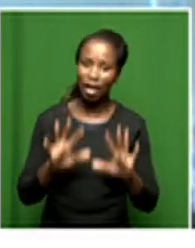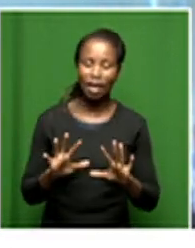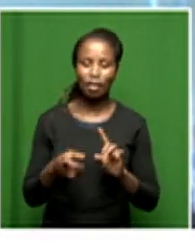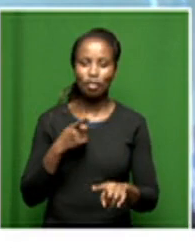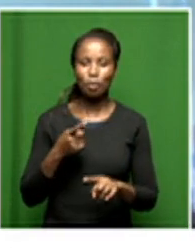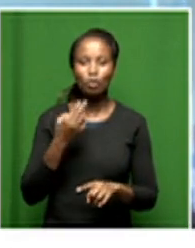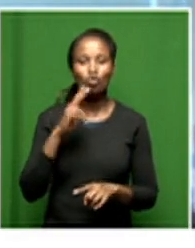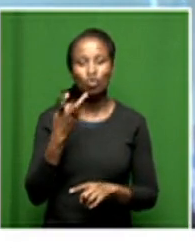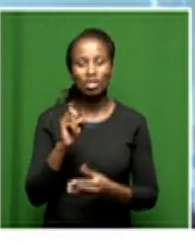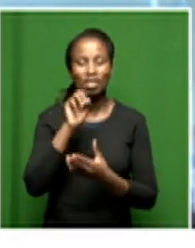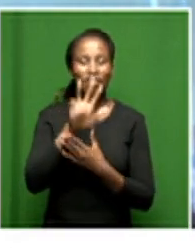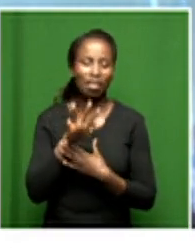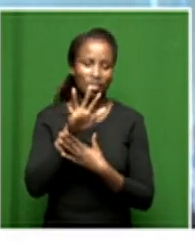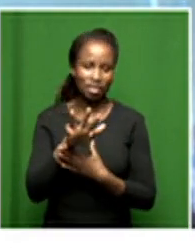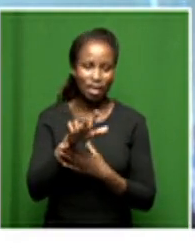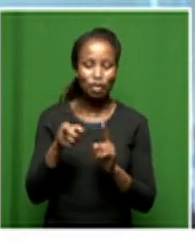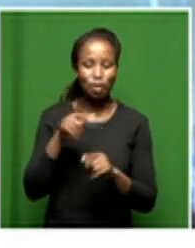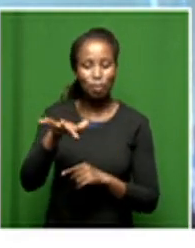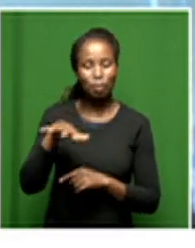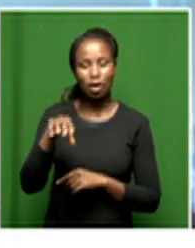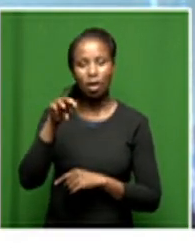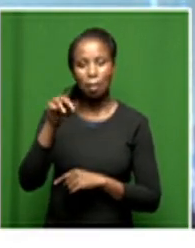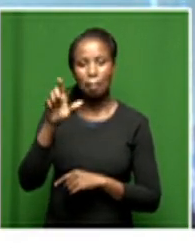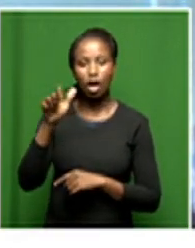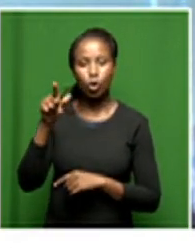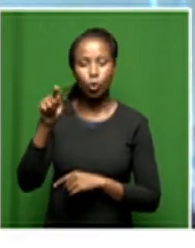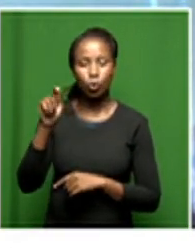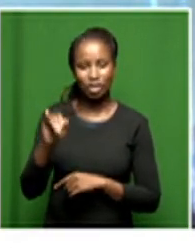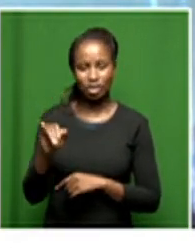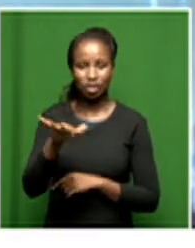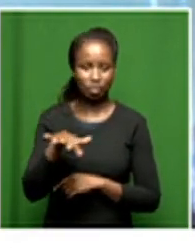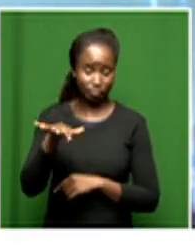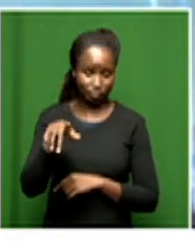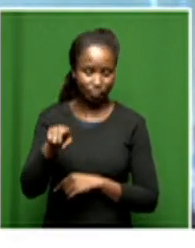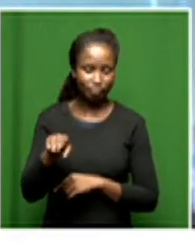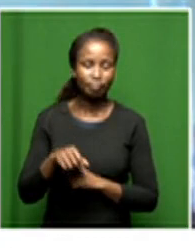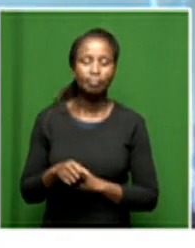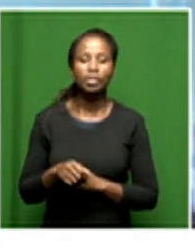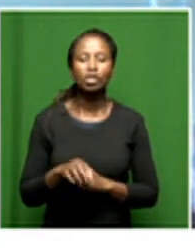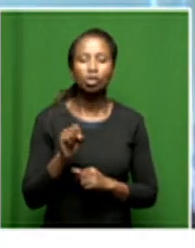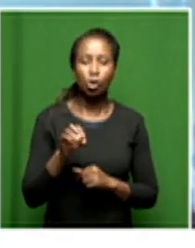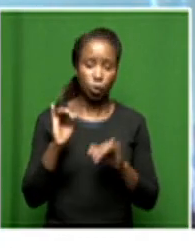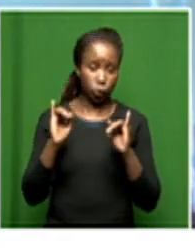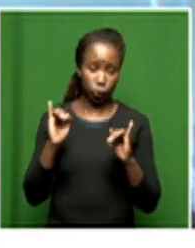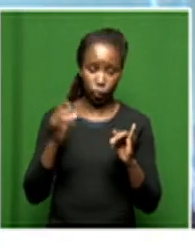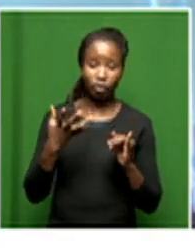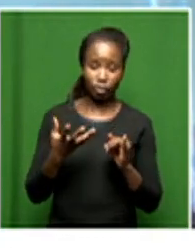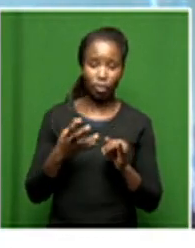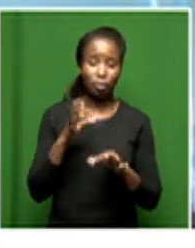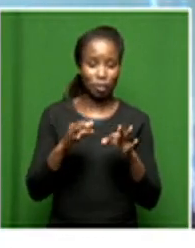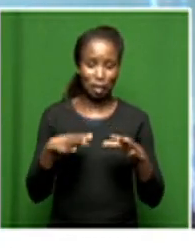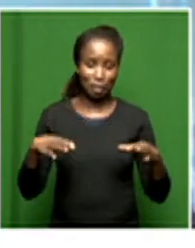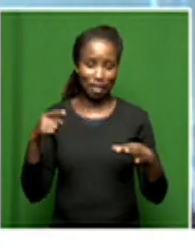in 2019 in Maluti Apofung. This is around the Putatijaba area, and it was a real crisis for the party.